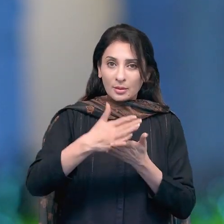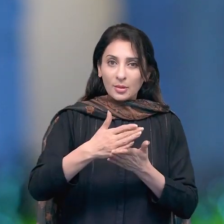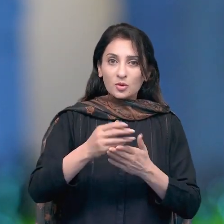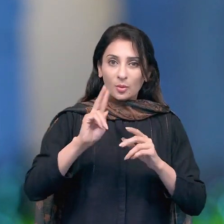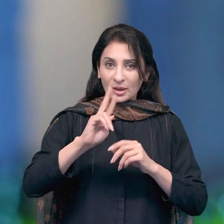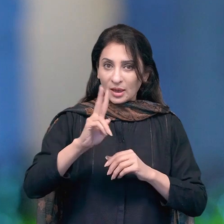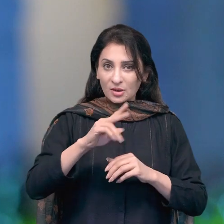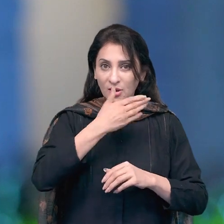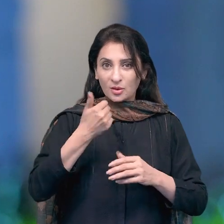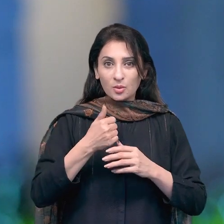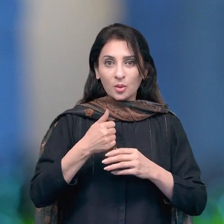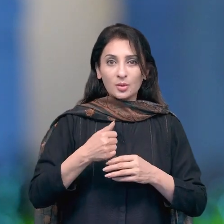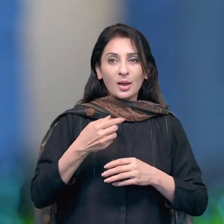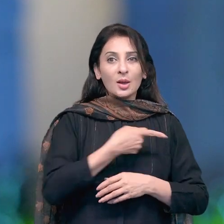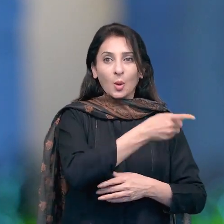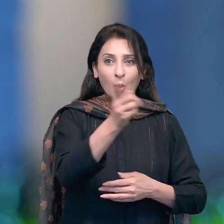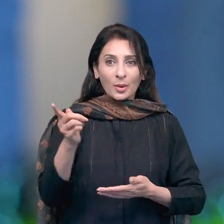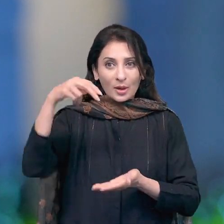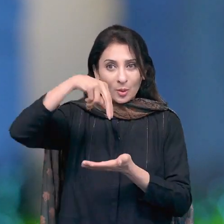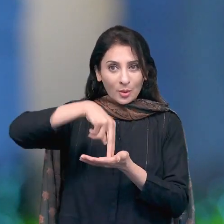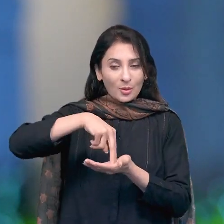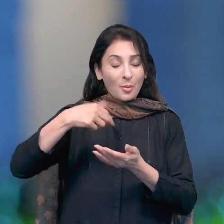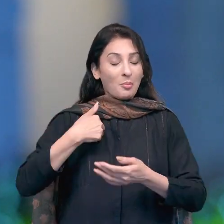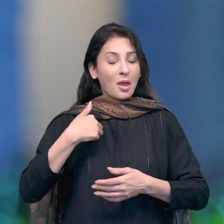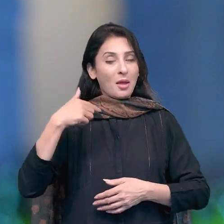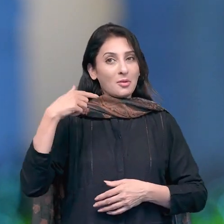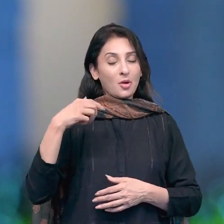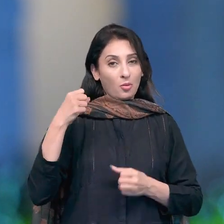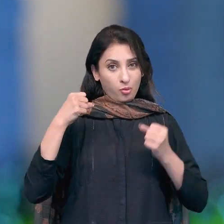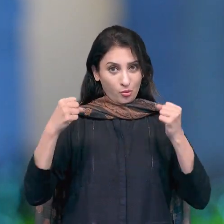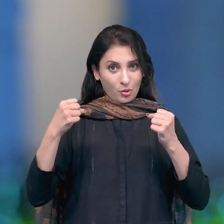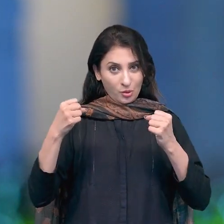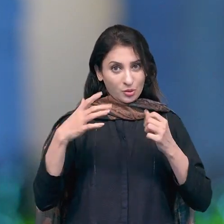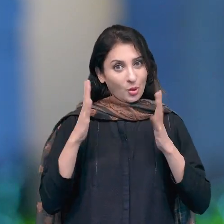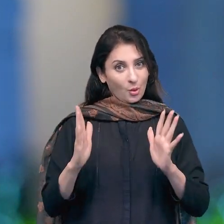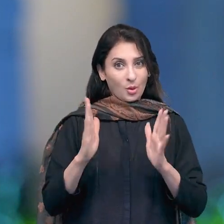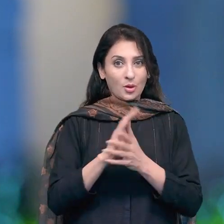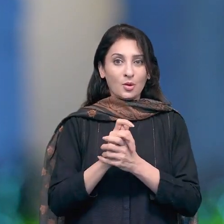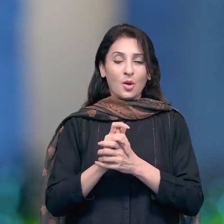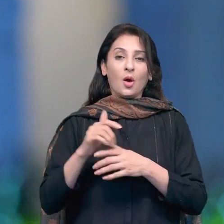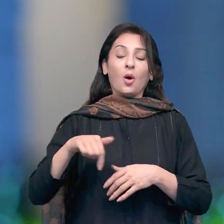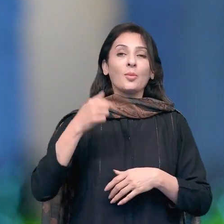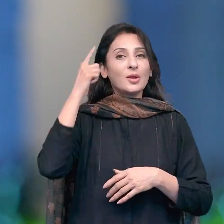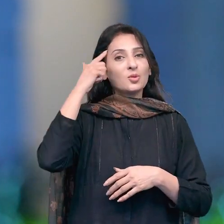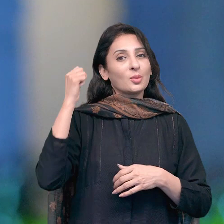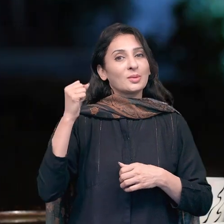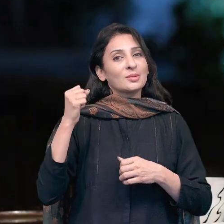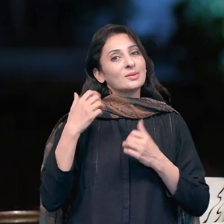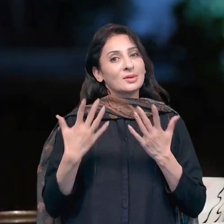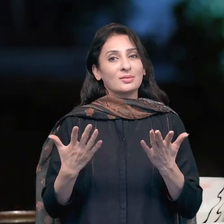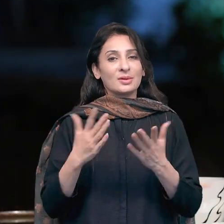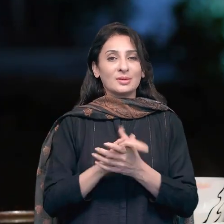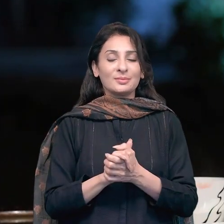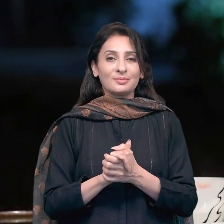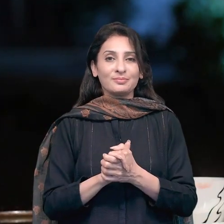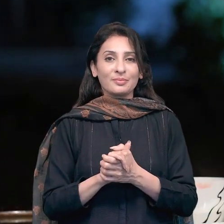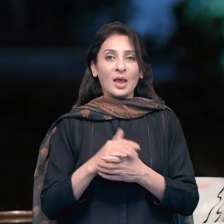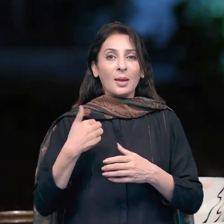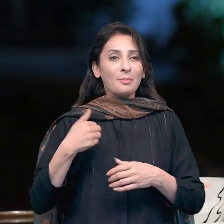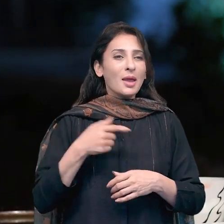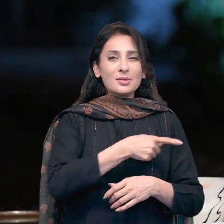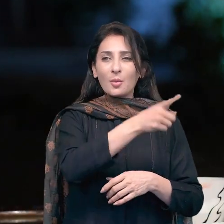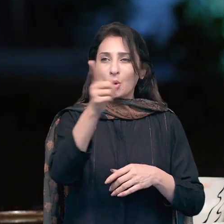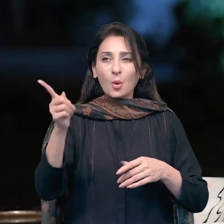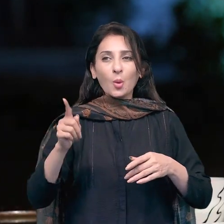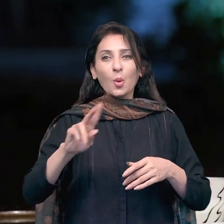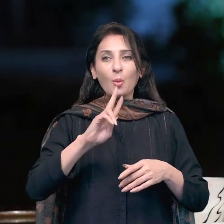share is that getting into public speaking has given me the confidence I previously lacked to really stand up for myself and for what I believe in. I'd encourage everyone around